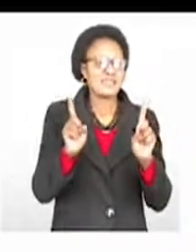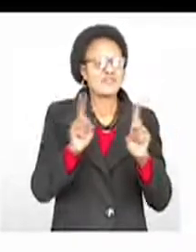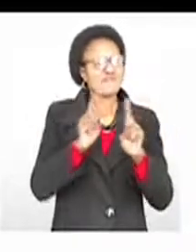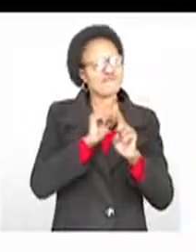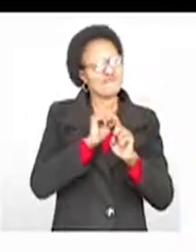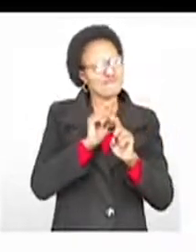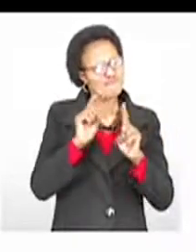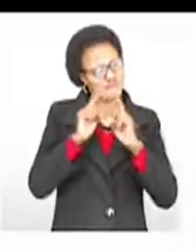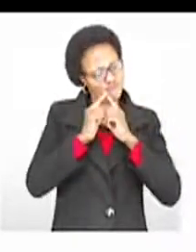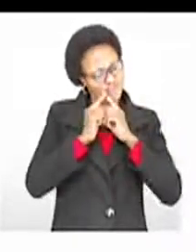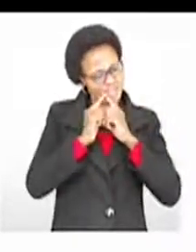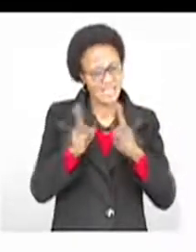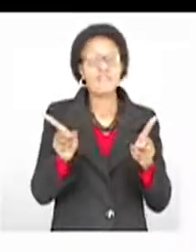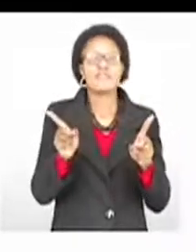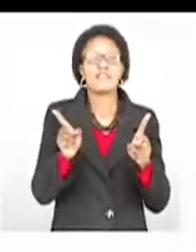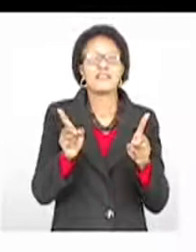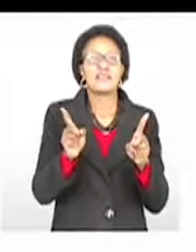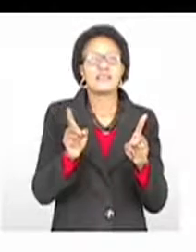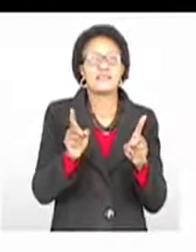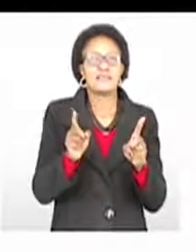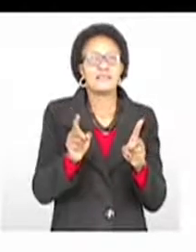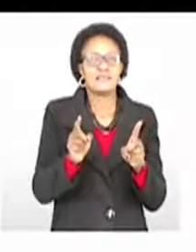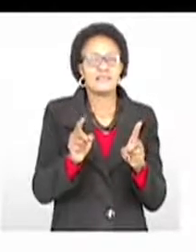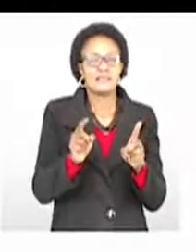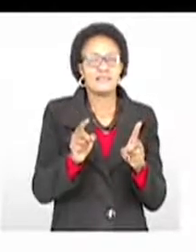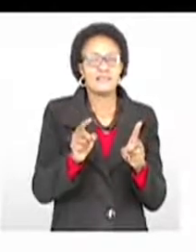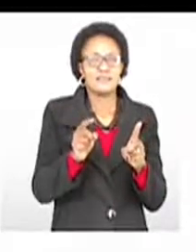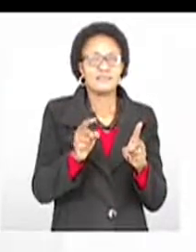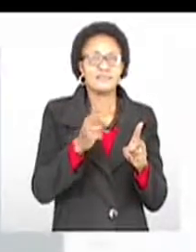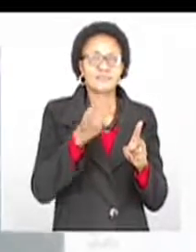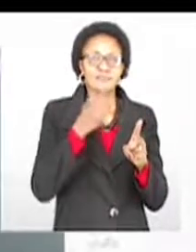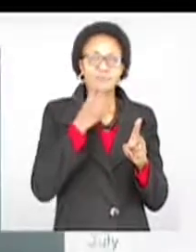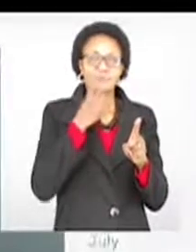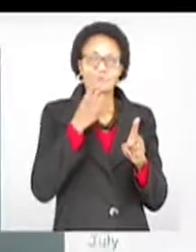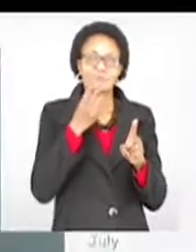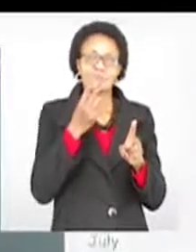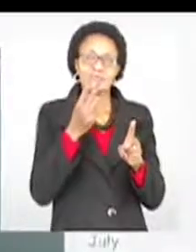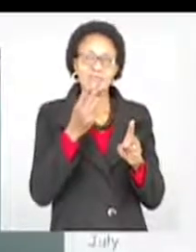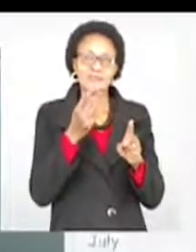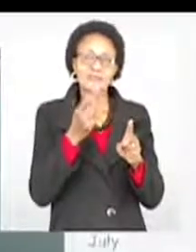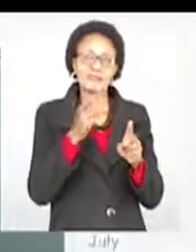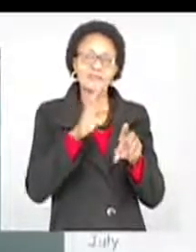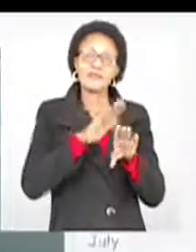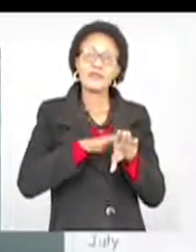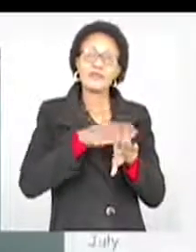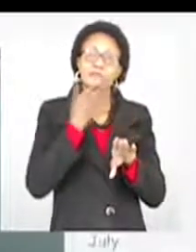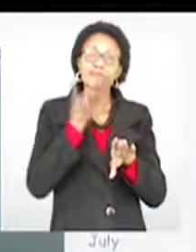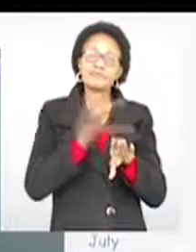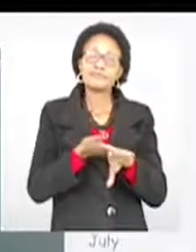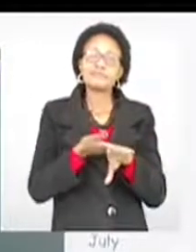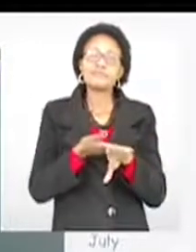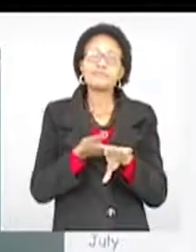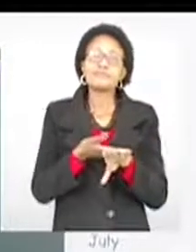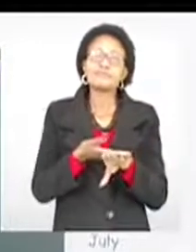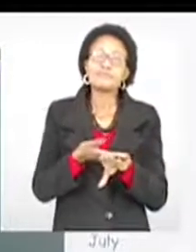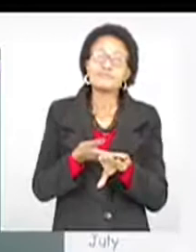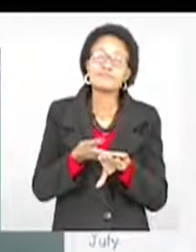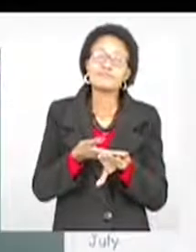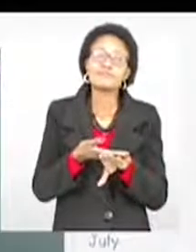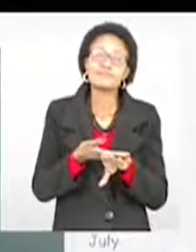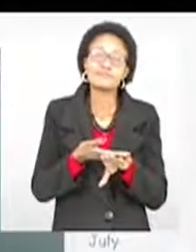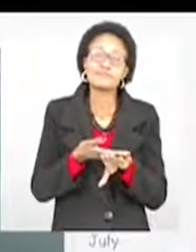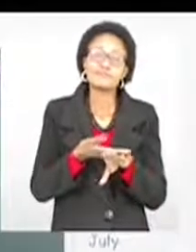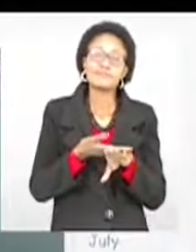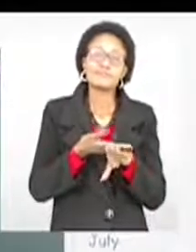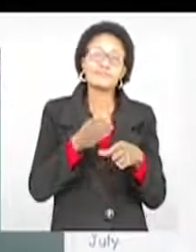else. I want you to take a look at me and we are going to show you what opposite looks like. My